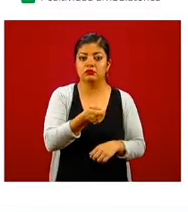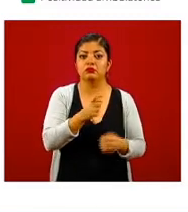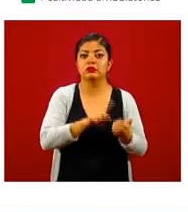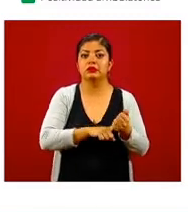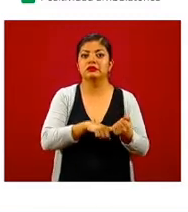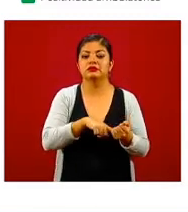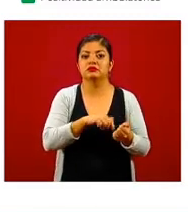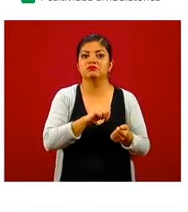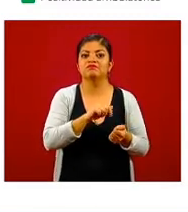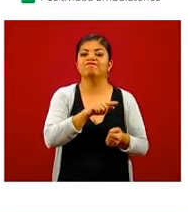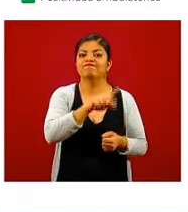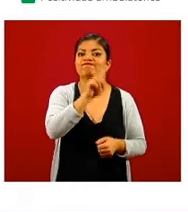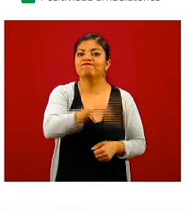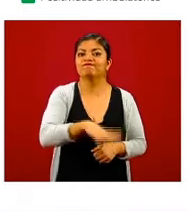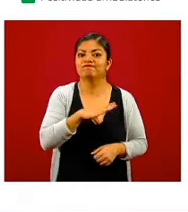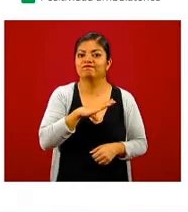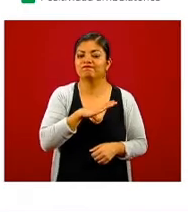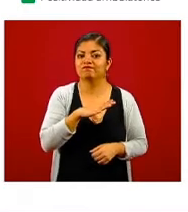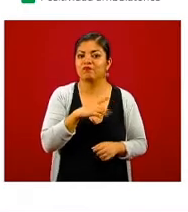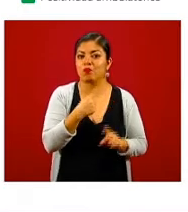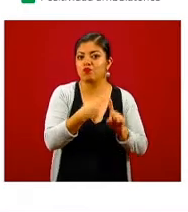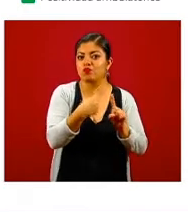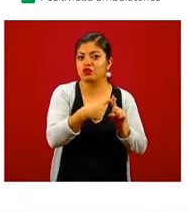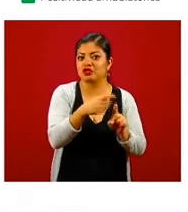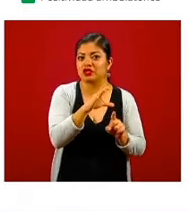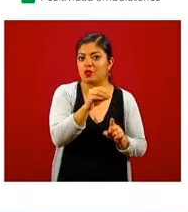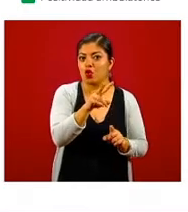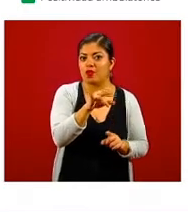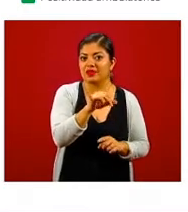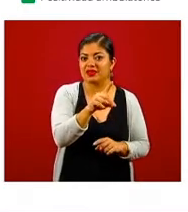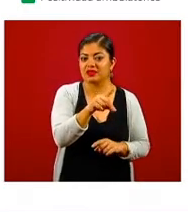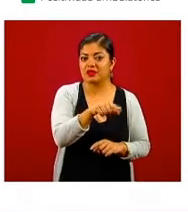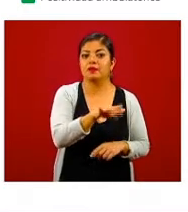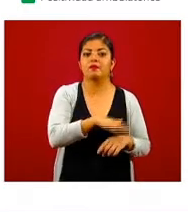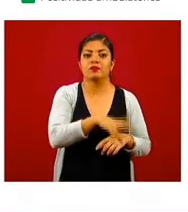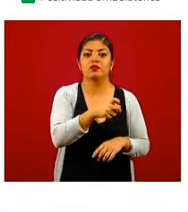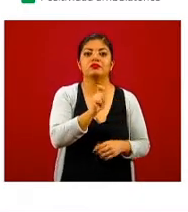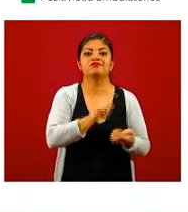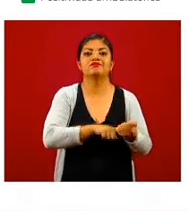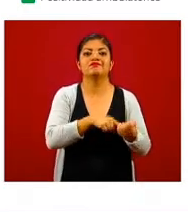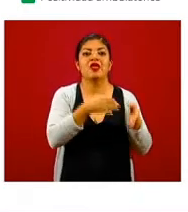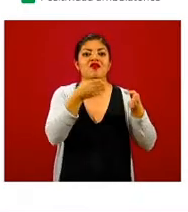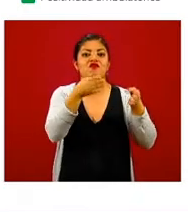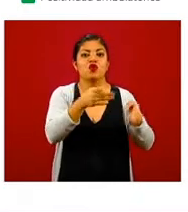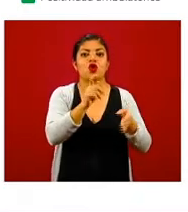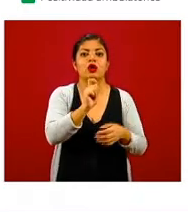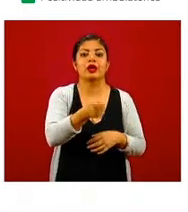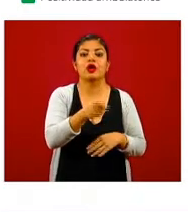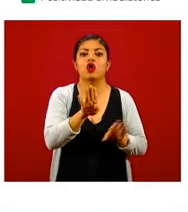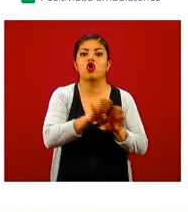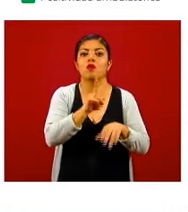attention, and we see there that it is increasing in terms of positivity. So